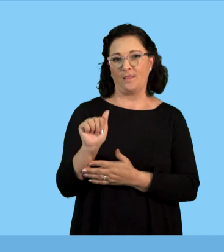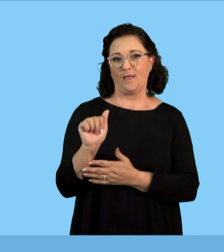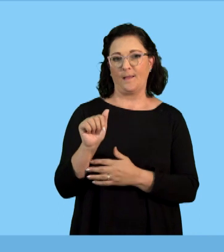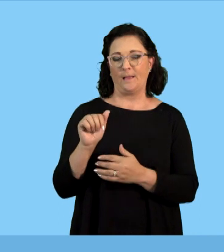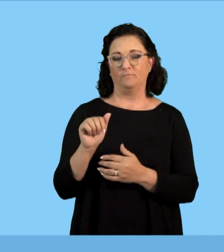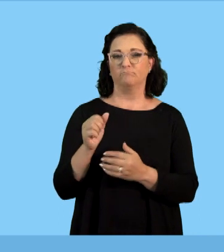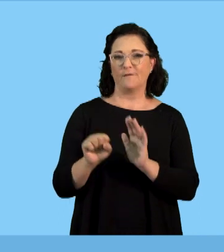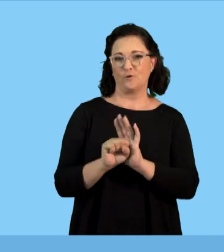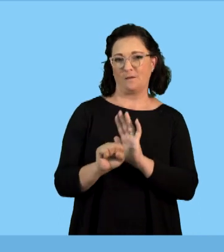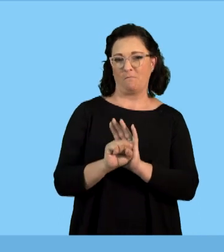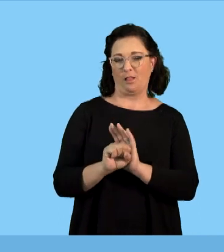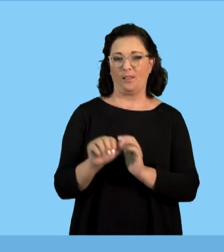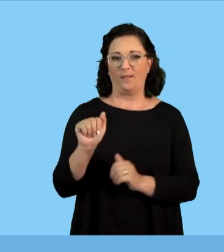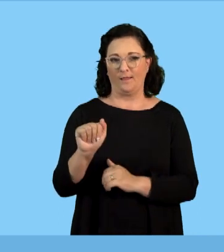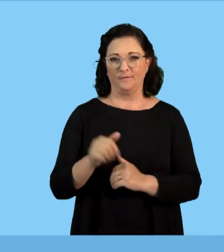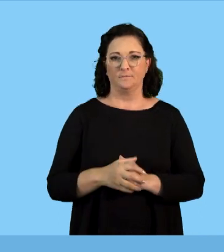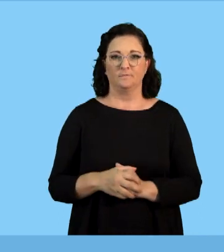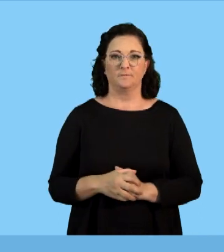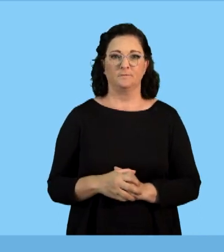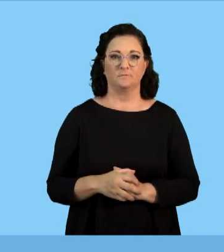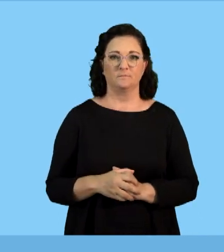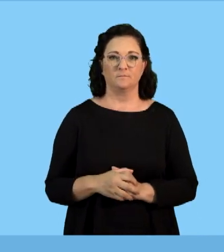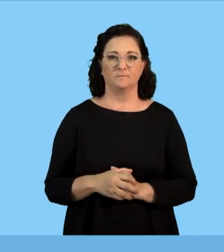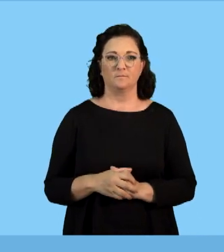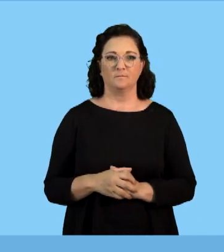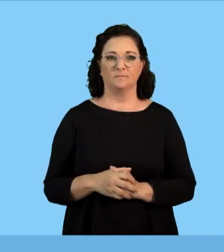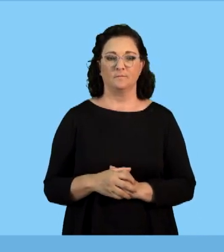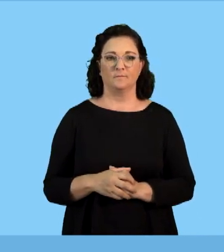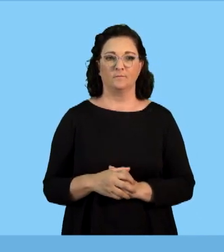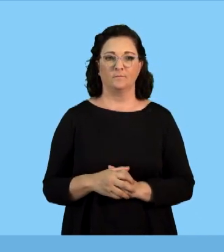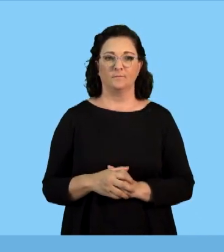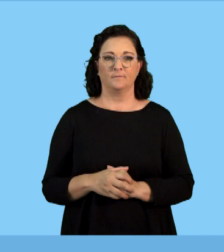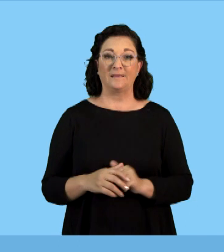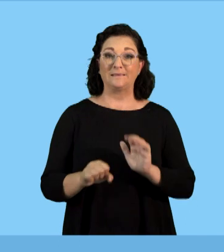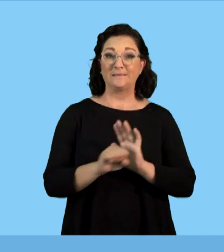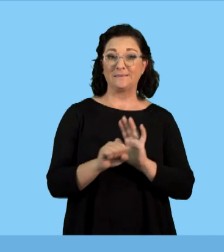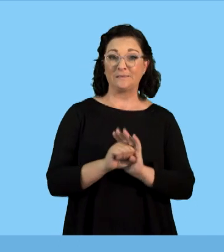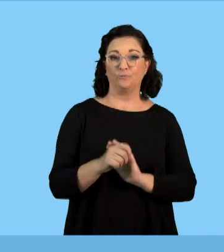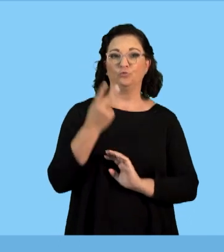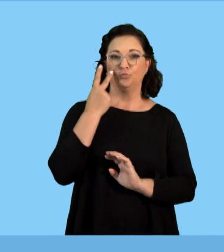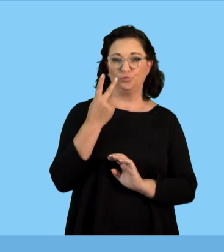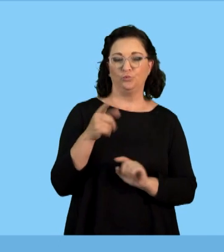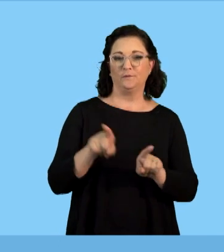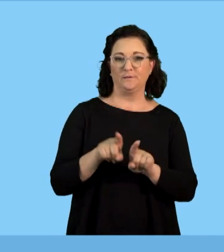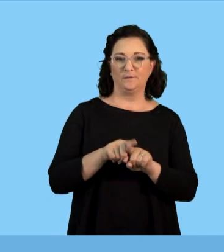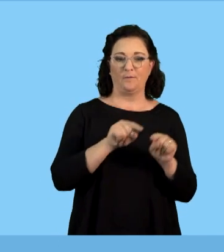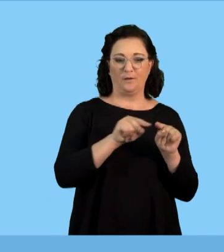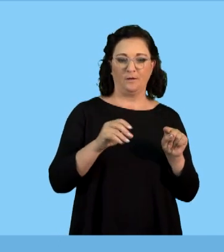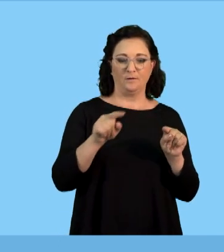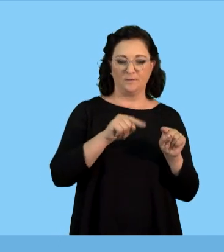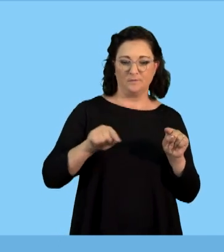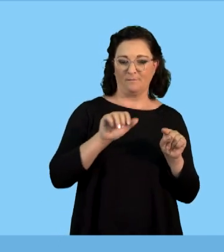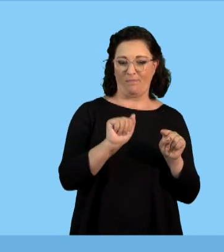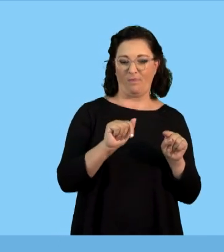A. And this is going to be our symbol for the ammeter in the electric circuit. So in a